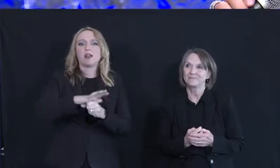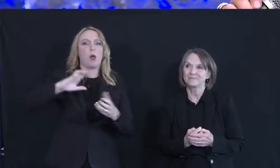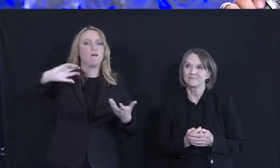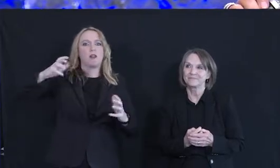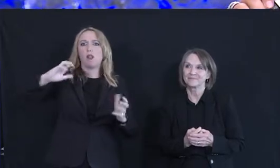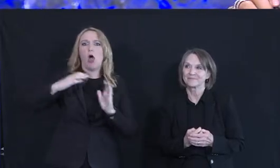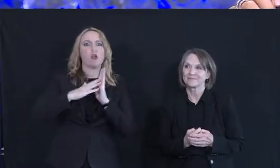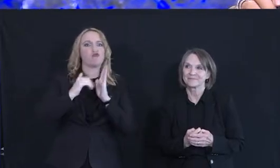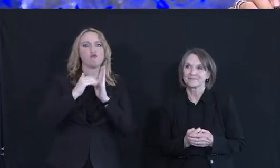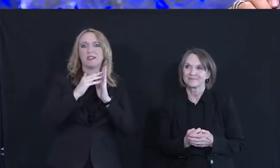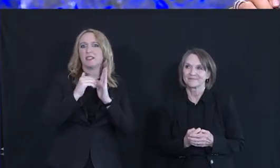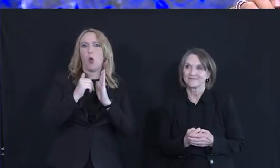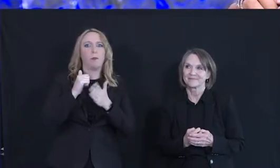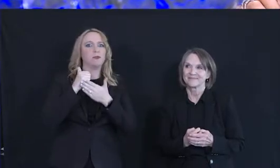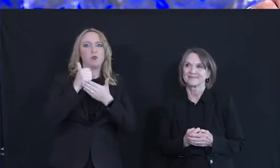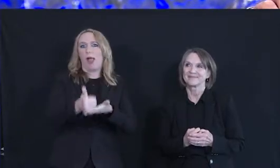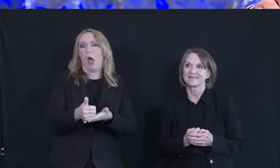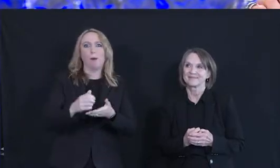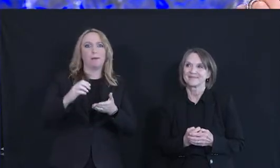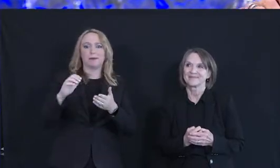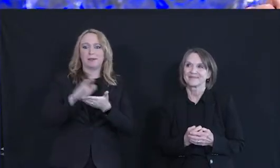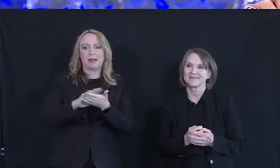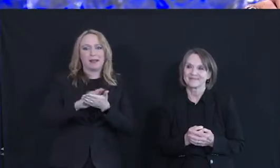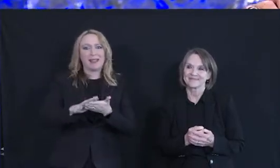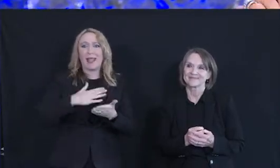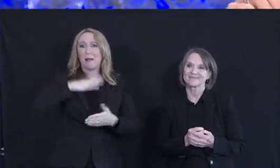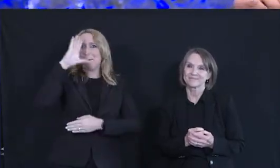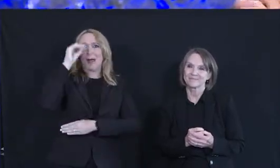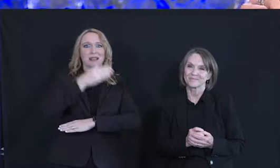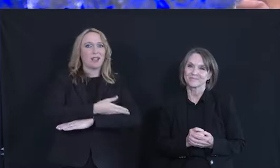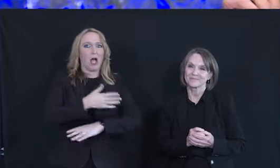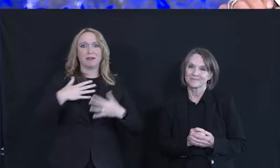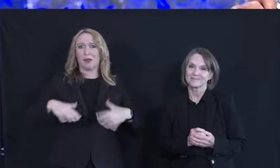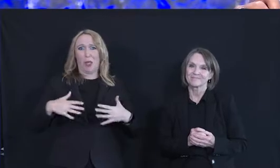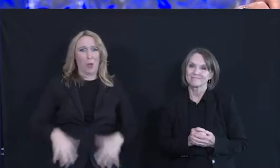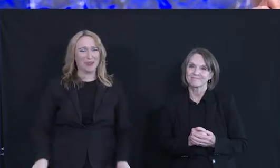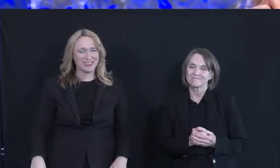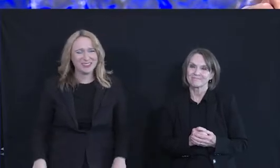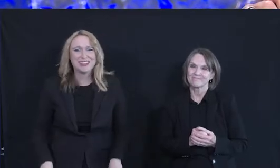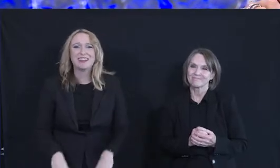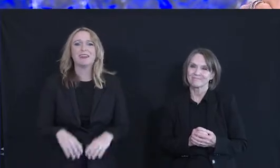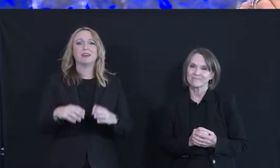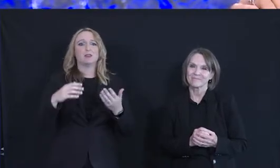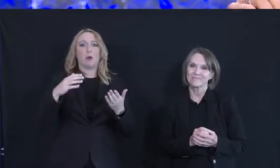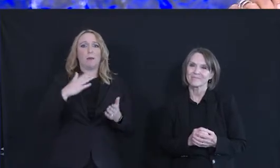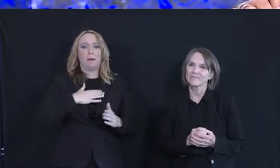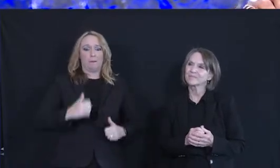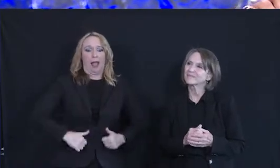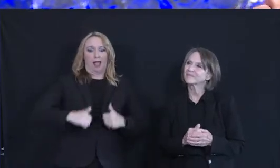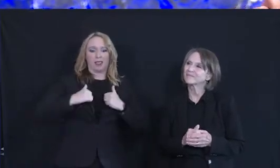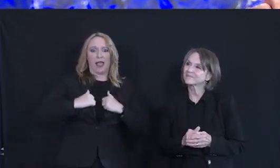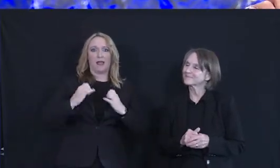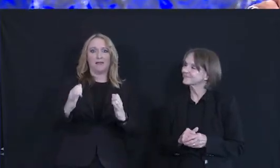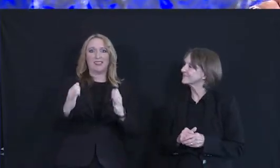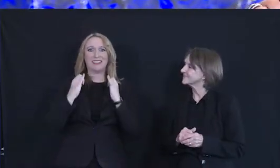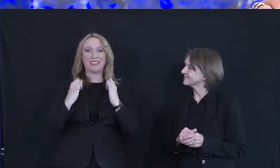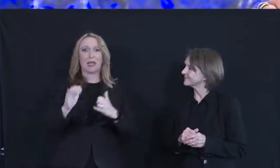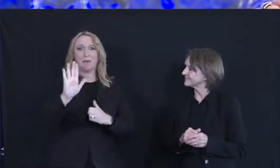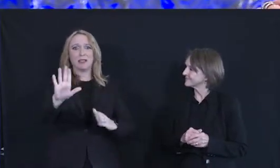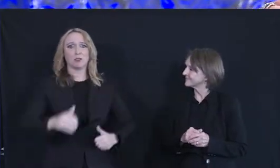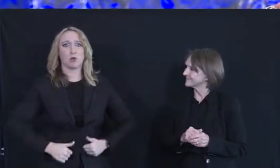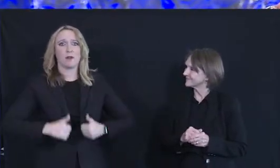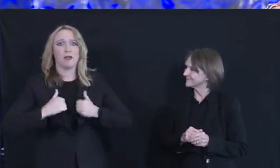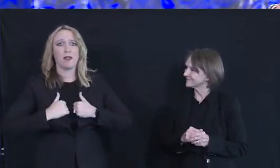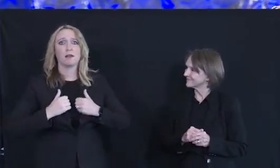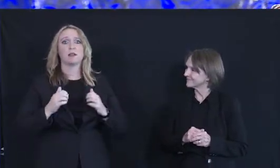out um it's just our lives are normal as all of your lives are and in no disrespect our folks